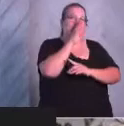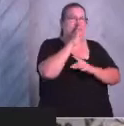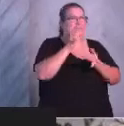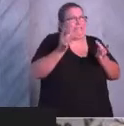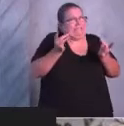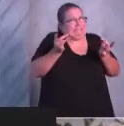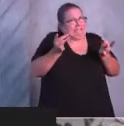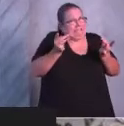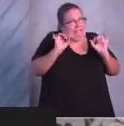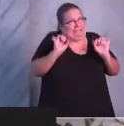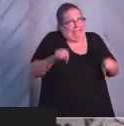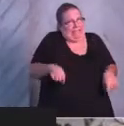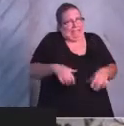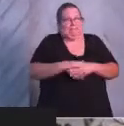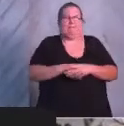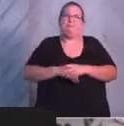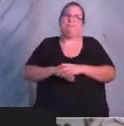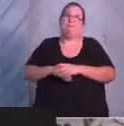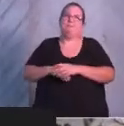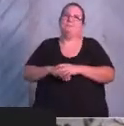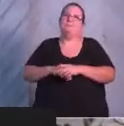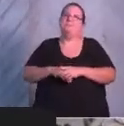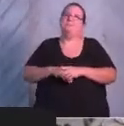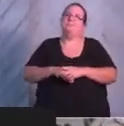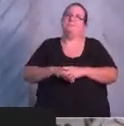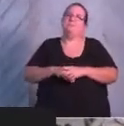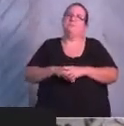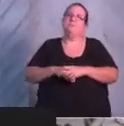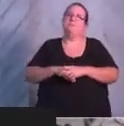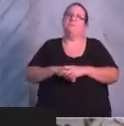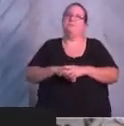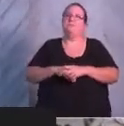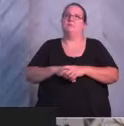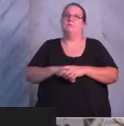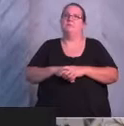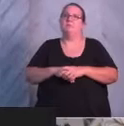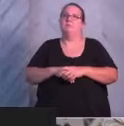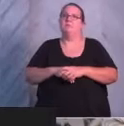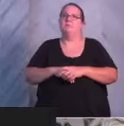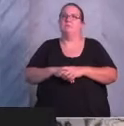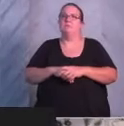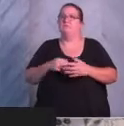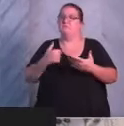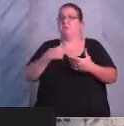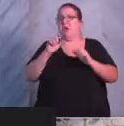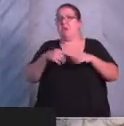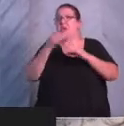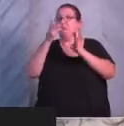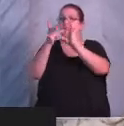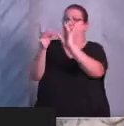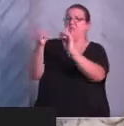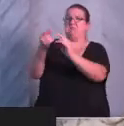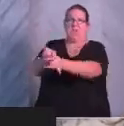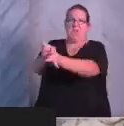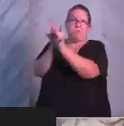slope. So one of the things is I can say something that is very hateful